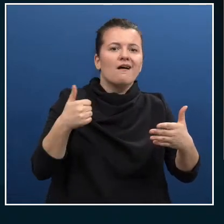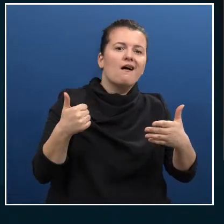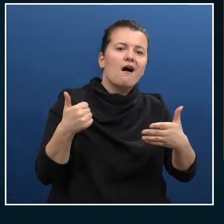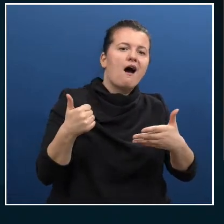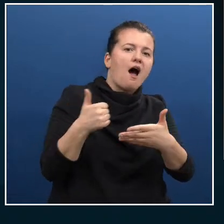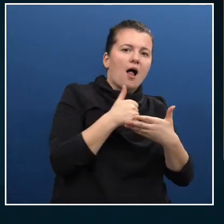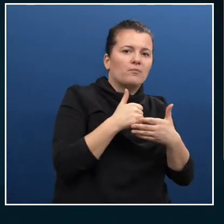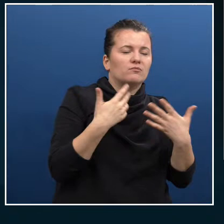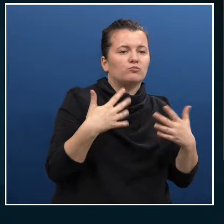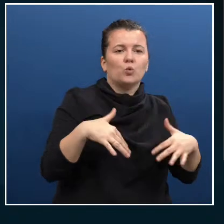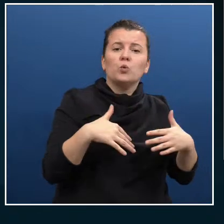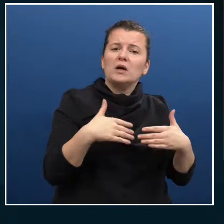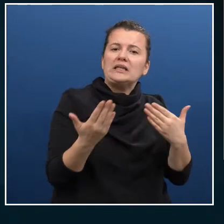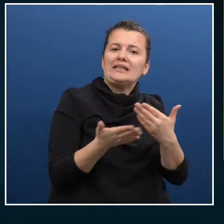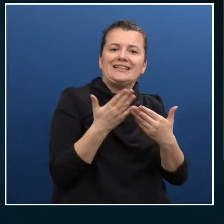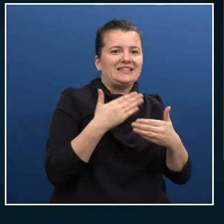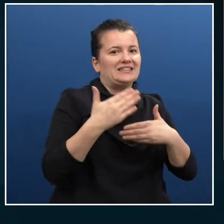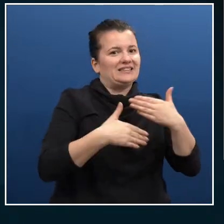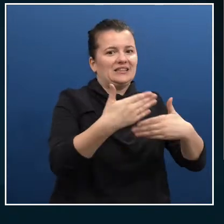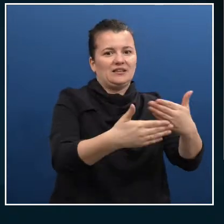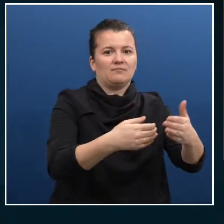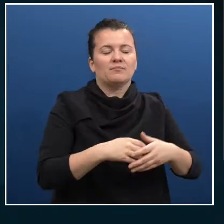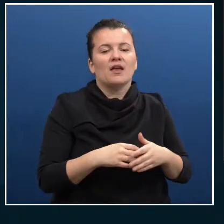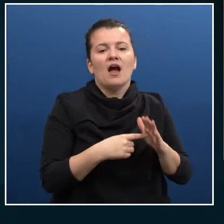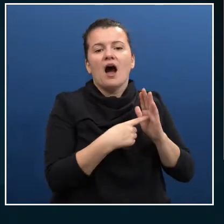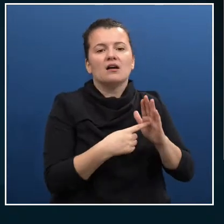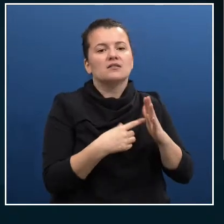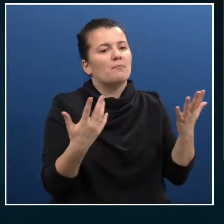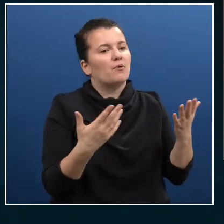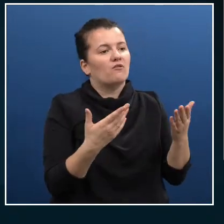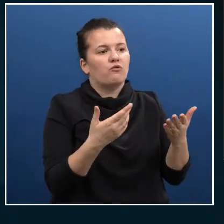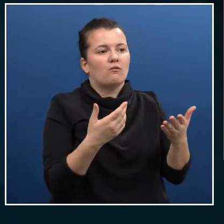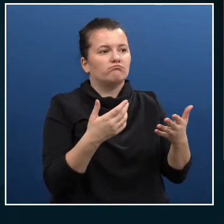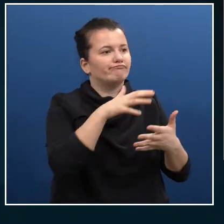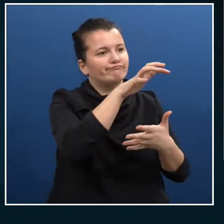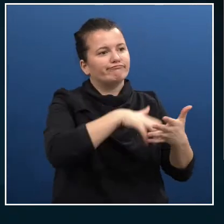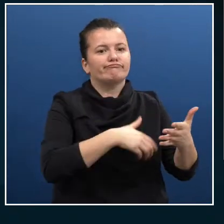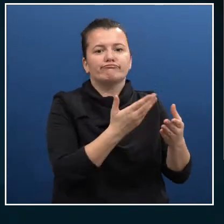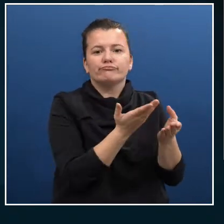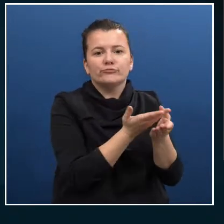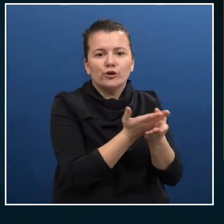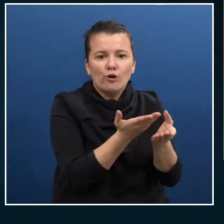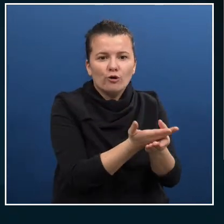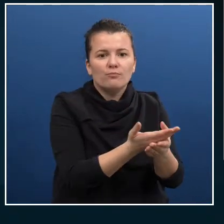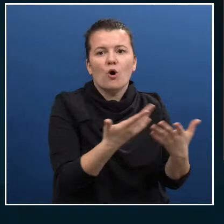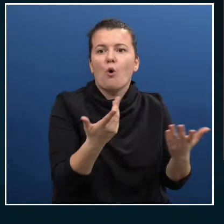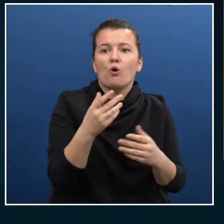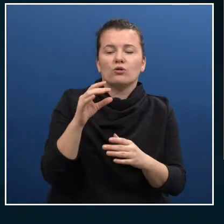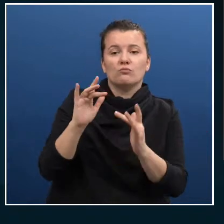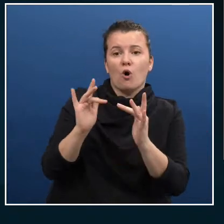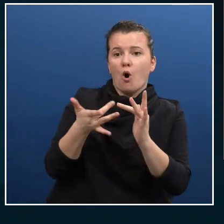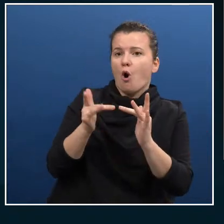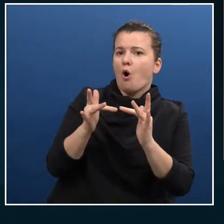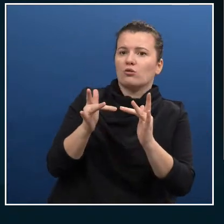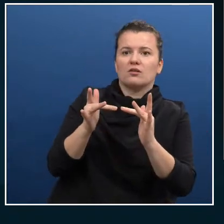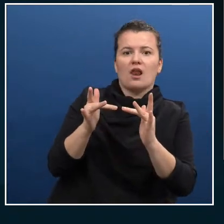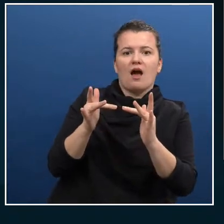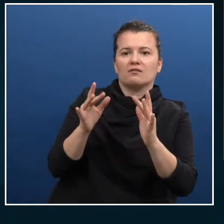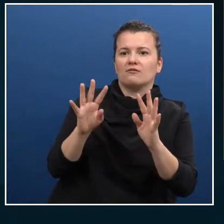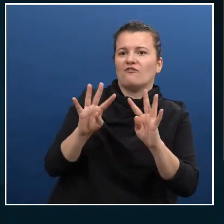documentation in the dev environments. Online forums, instant